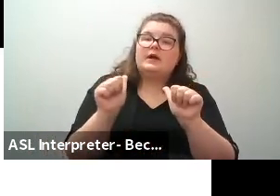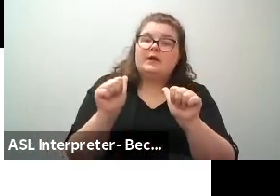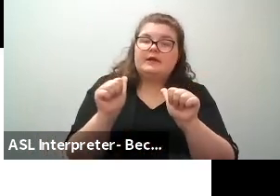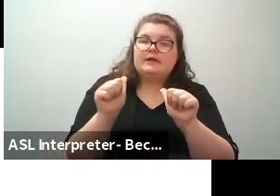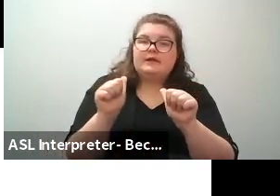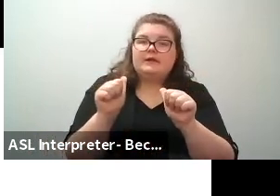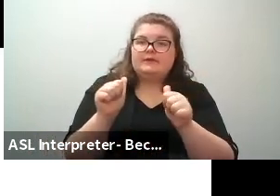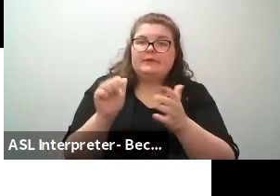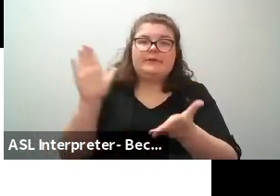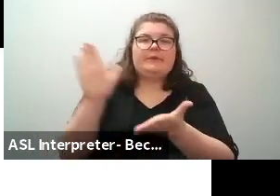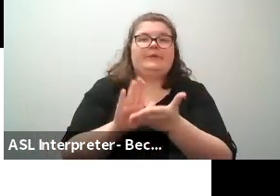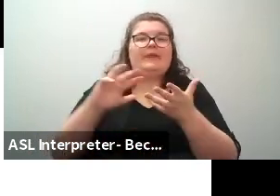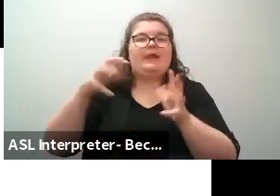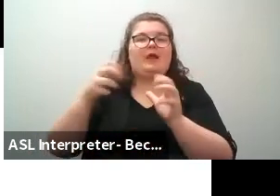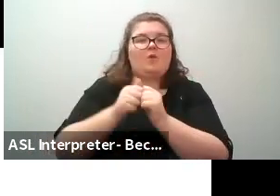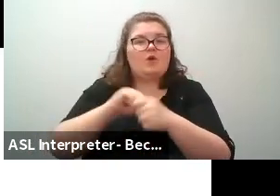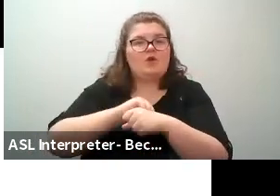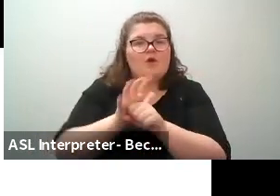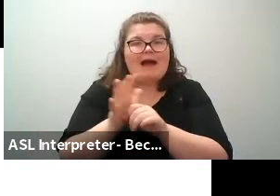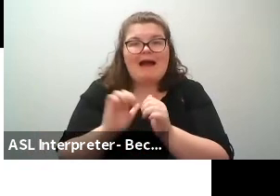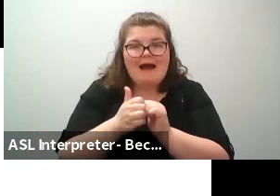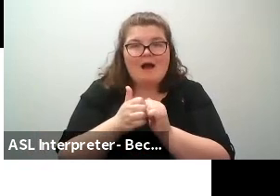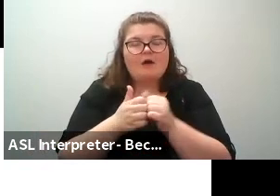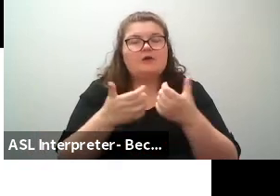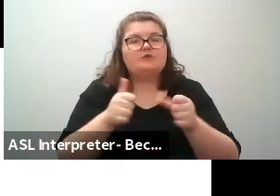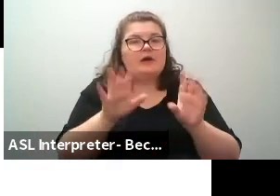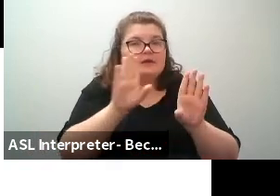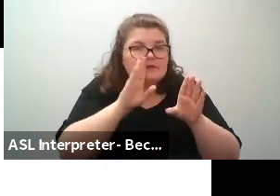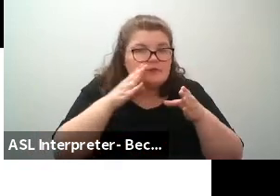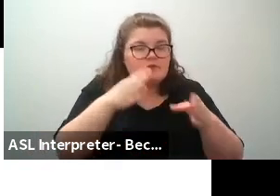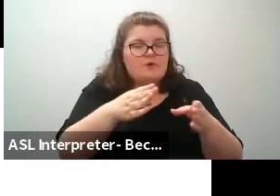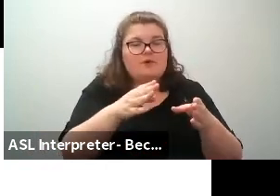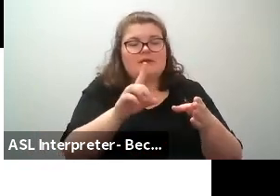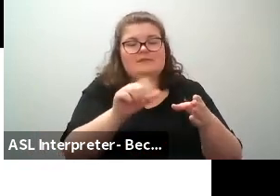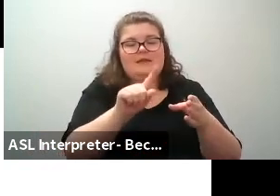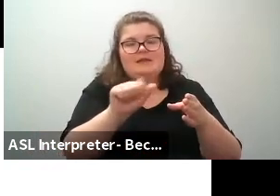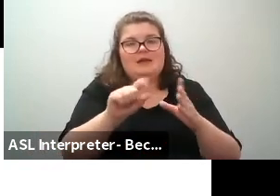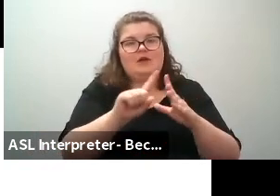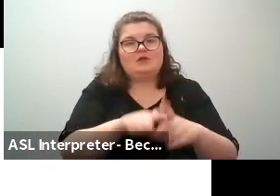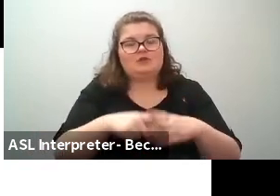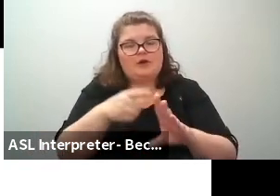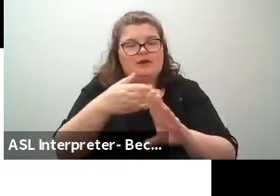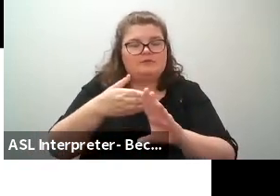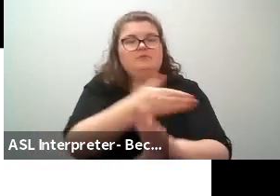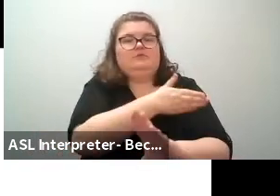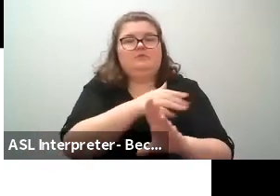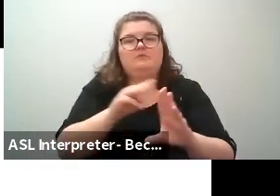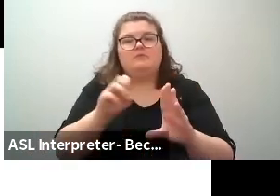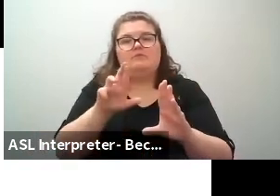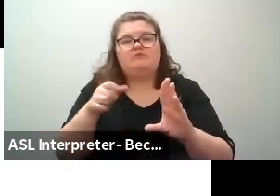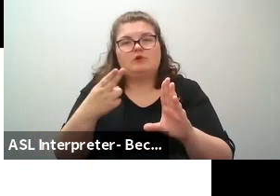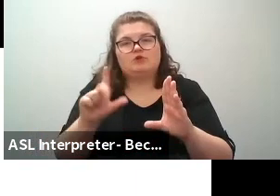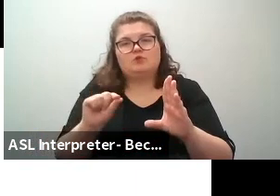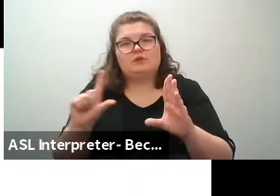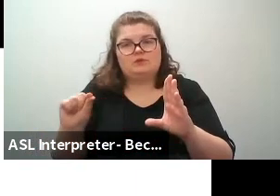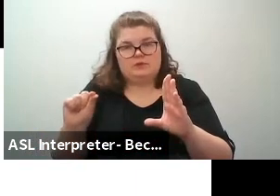pandemic interference in the data by truncating the data after the point of the pandemic. So we